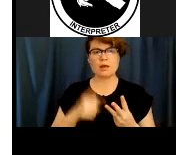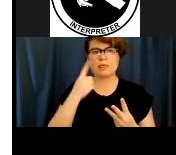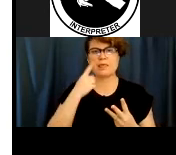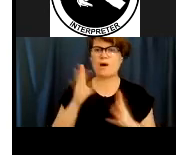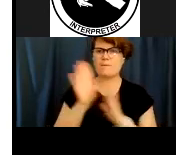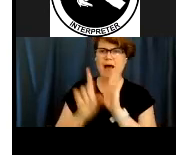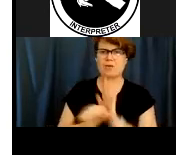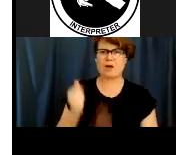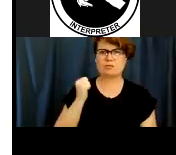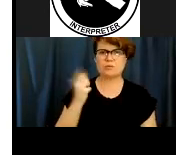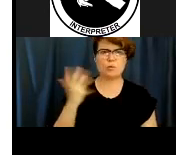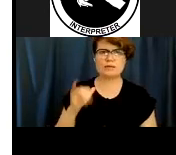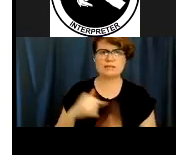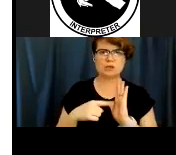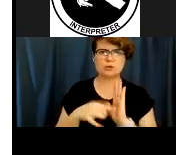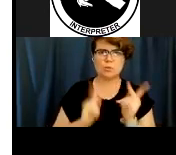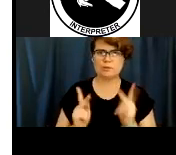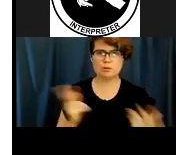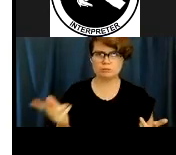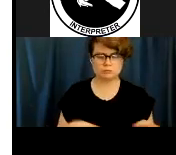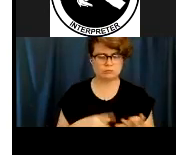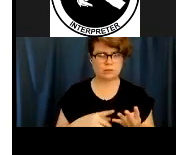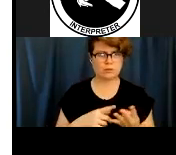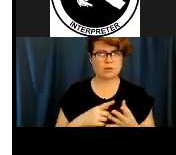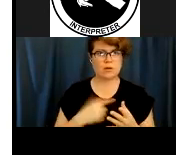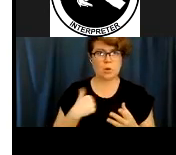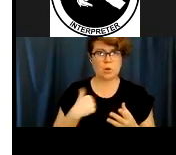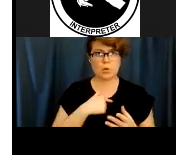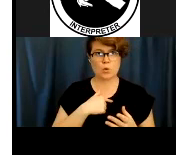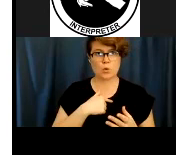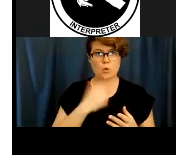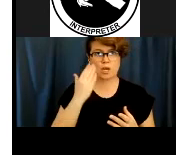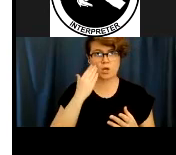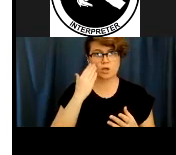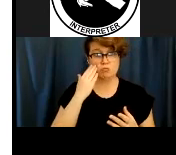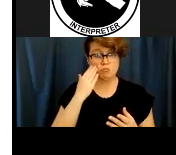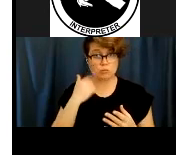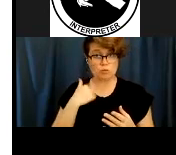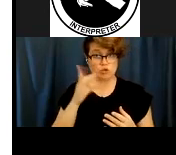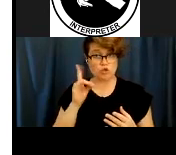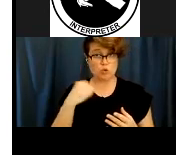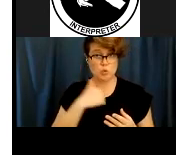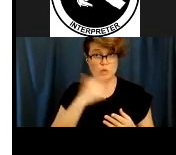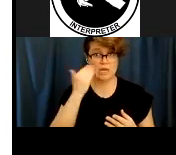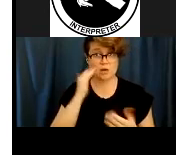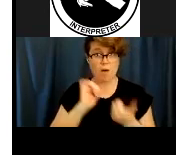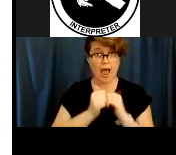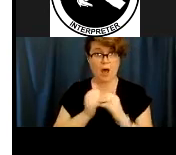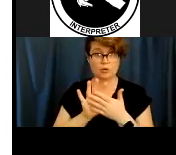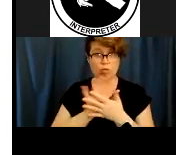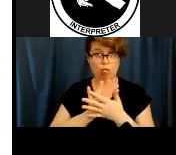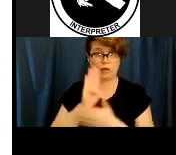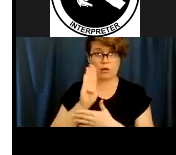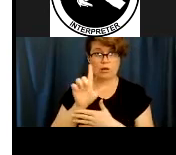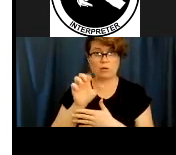what does that communicate? Are we familiar with options to blur our background or potentially use a photo as our